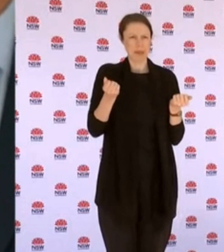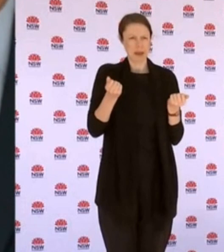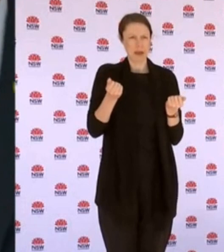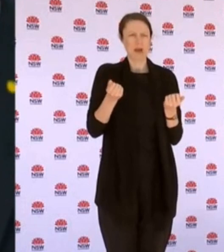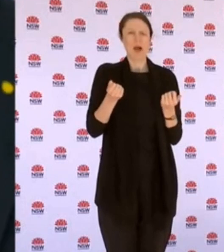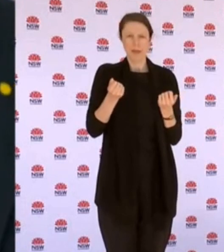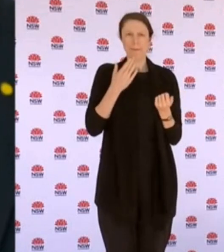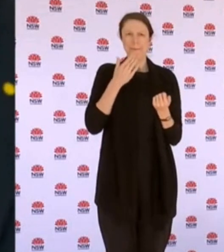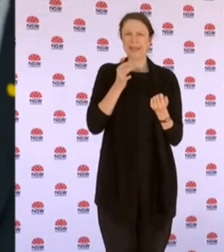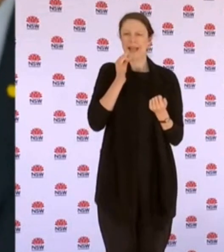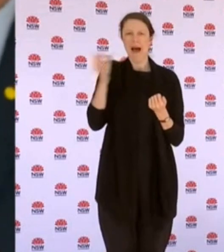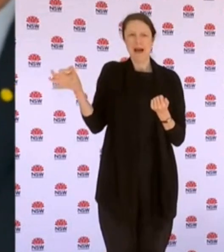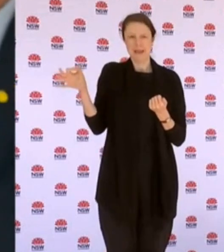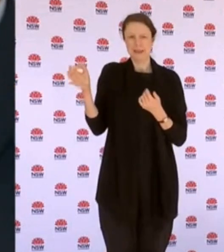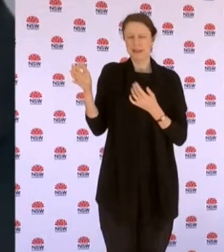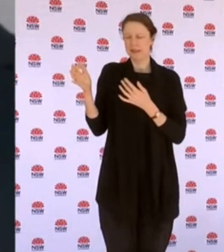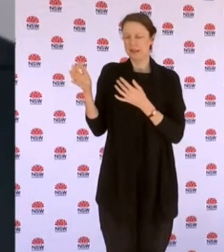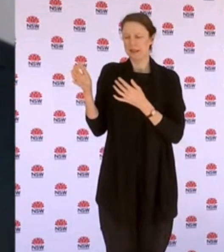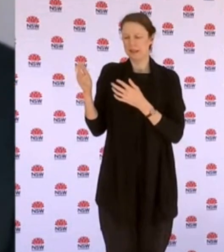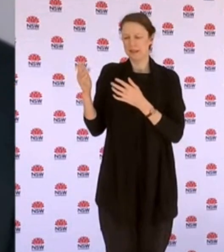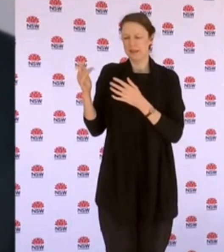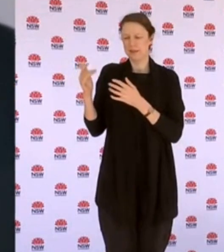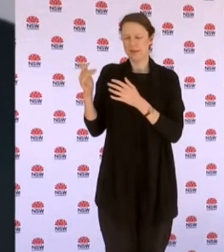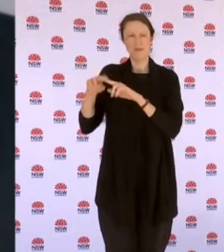or paracetamol or other,